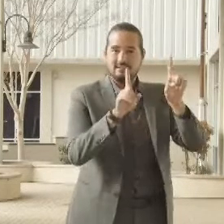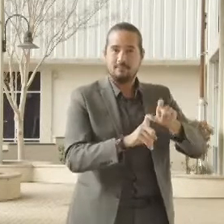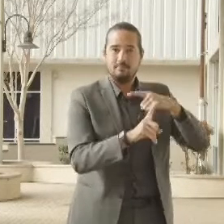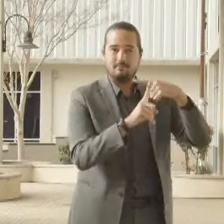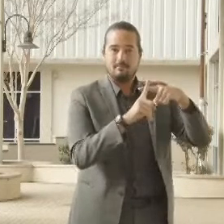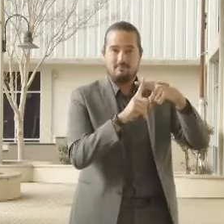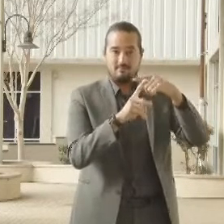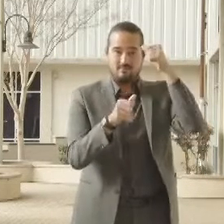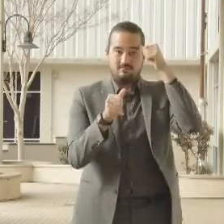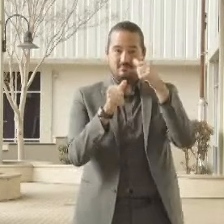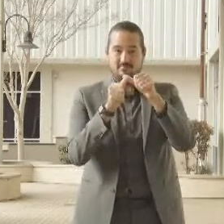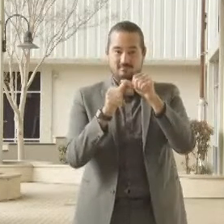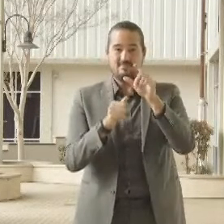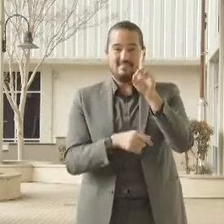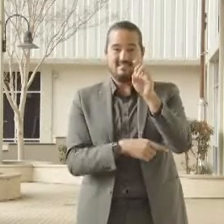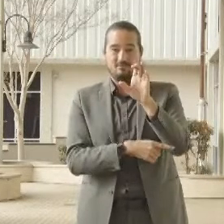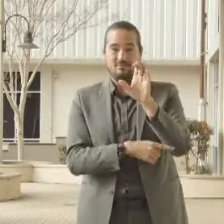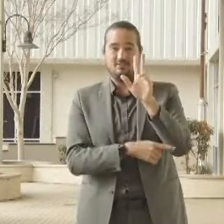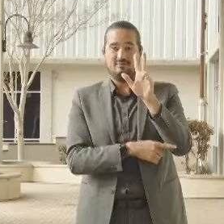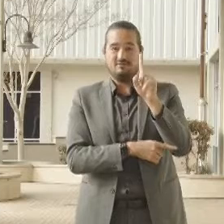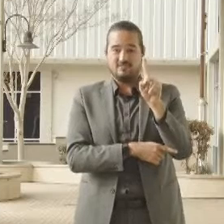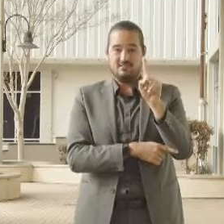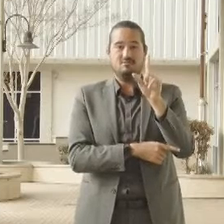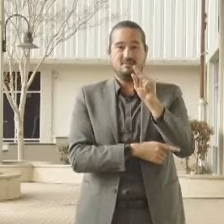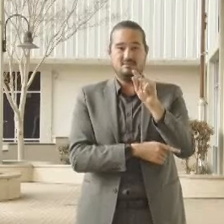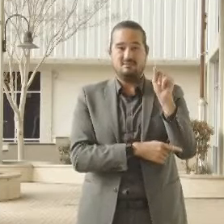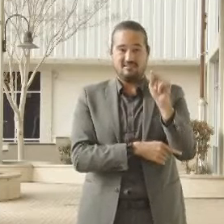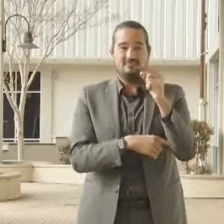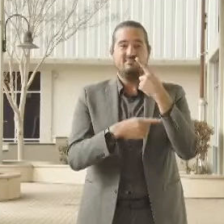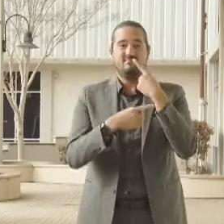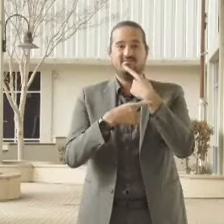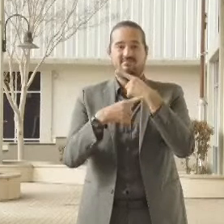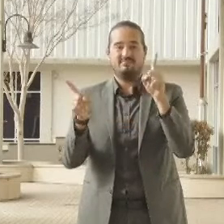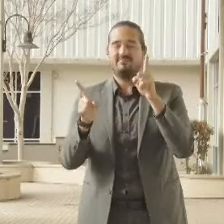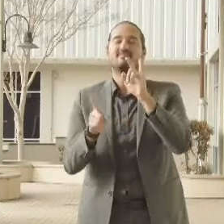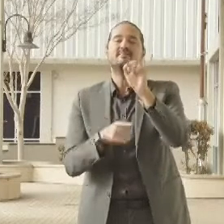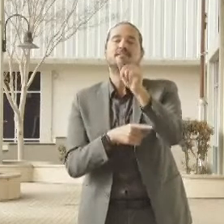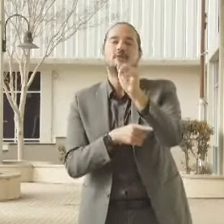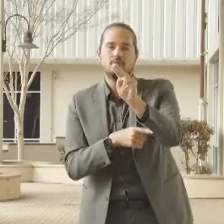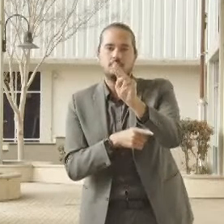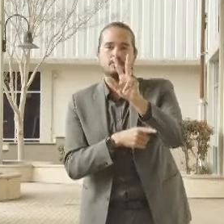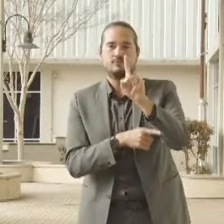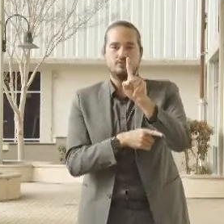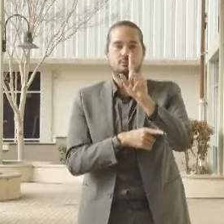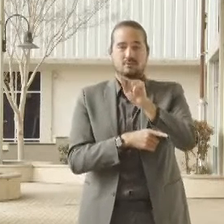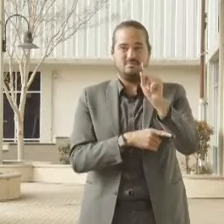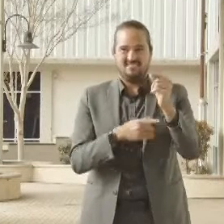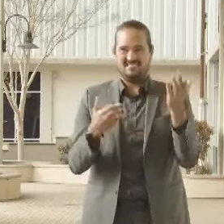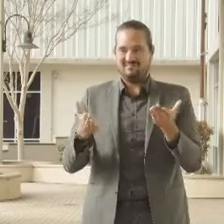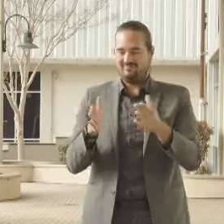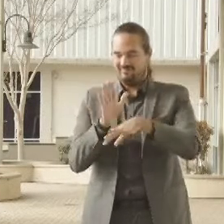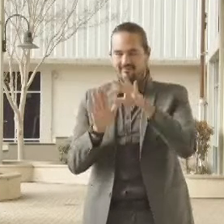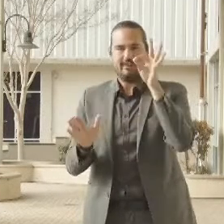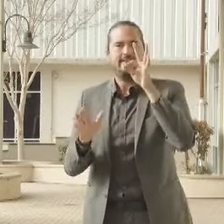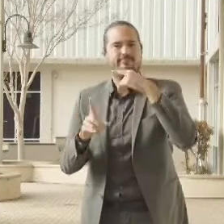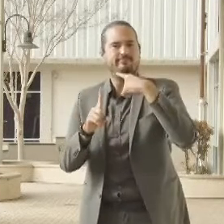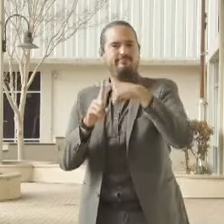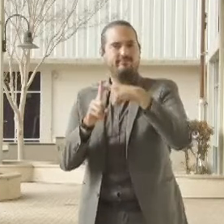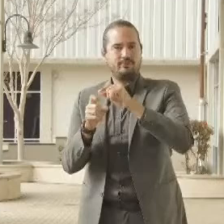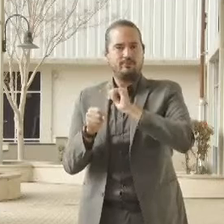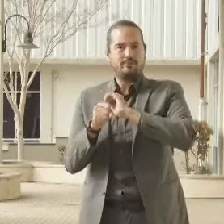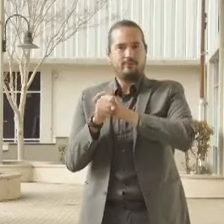31st, 2020, we announced our very first case of COVID in a Santa Clara County resident who had just returned